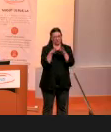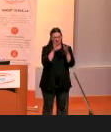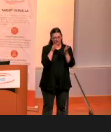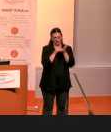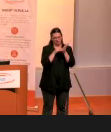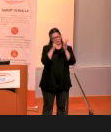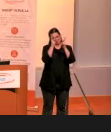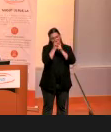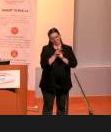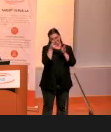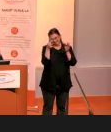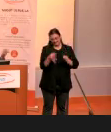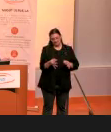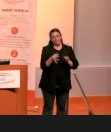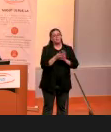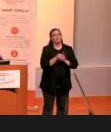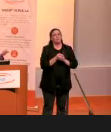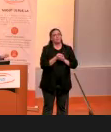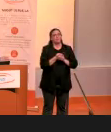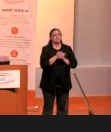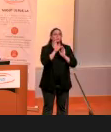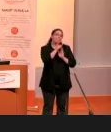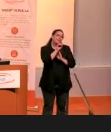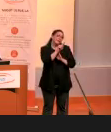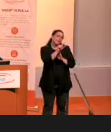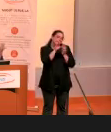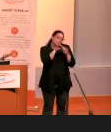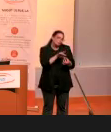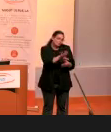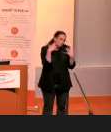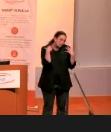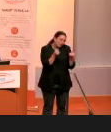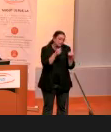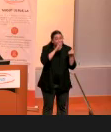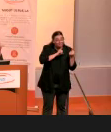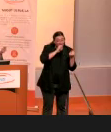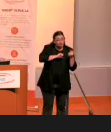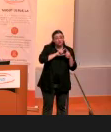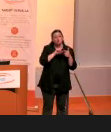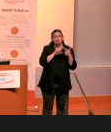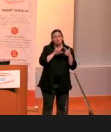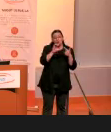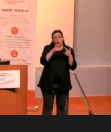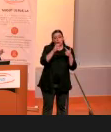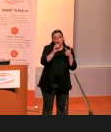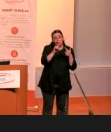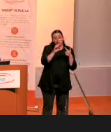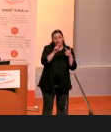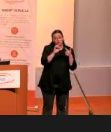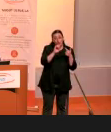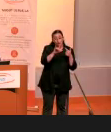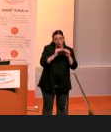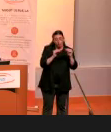use, but they'll plug in some data about you, things like your age, your cholesterol levels, your blood